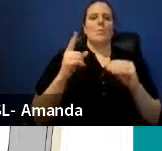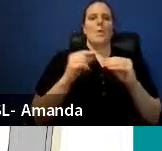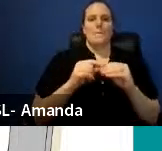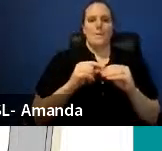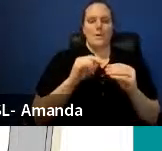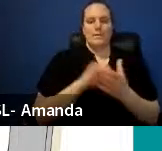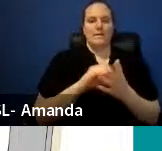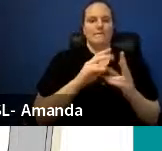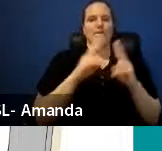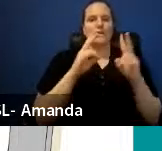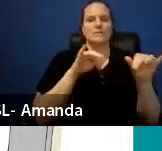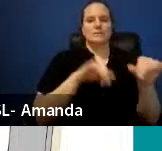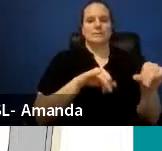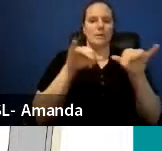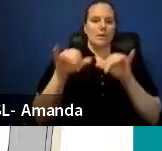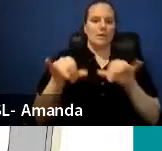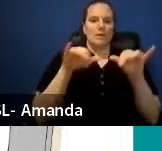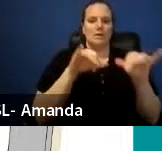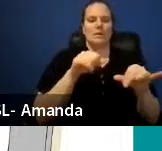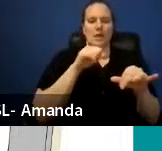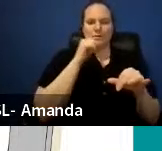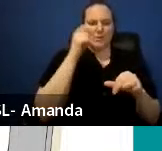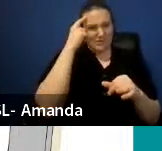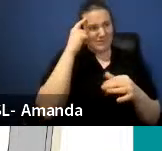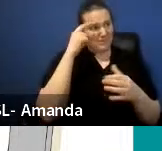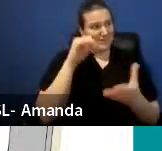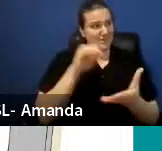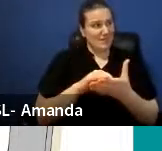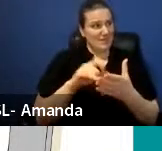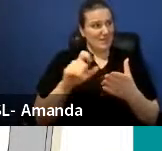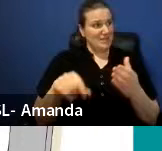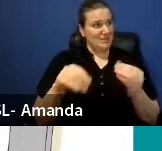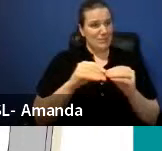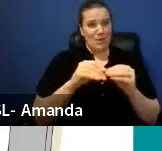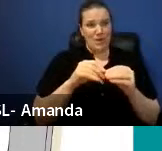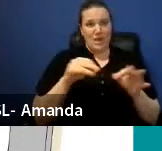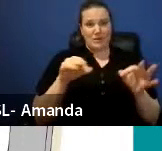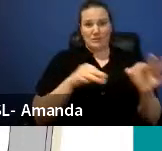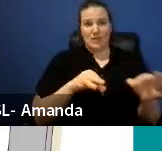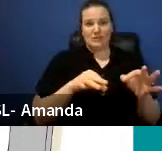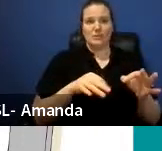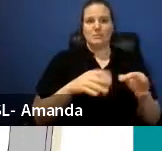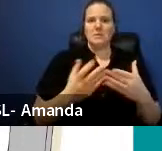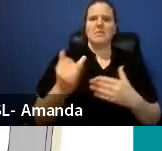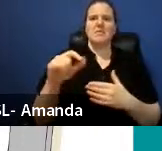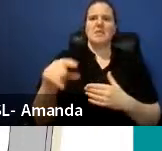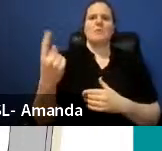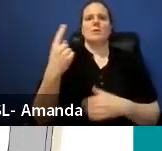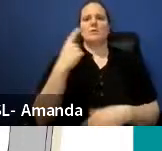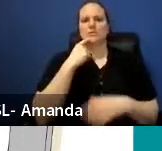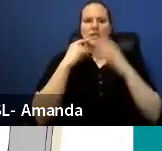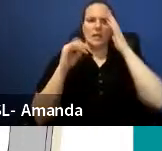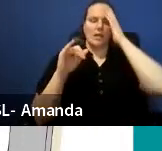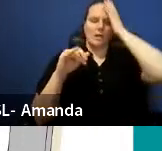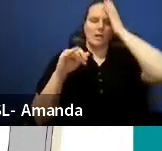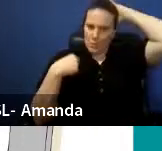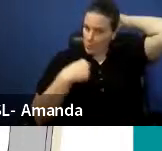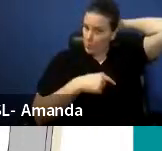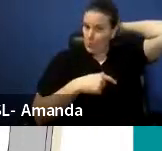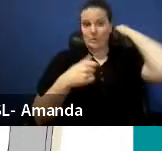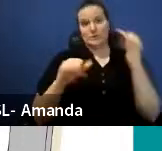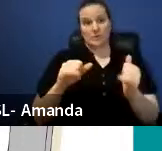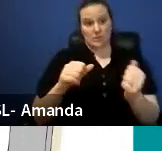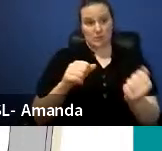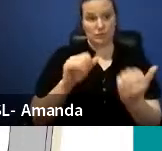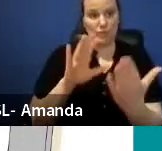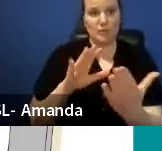is very similar, and I don't think probably needs a lot more explanation. Well, I guess maybe on this one I should say we're still addressing that